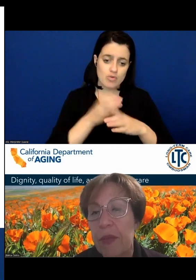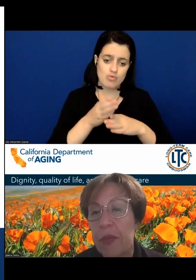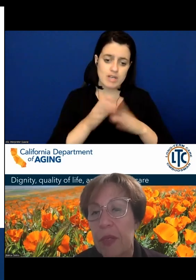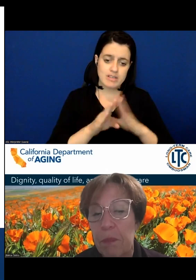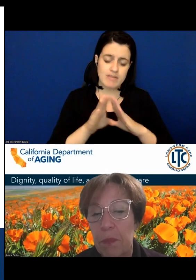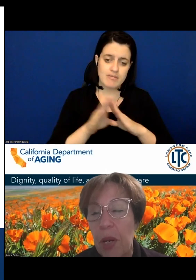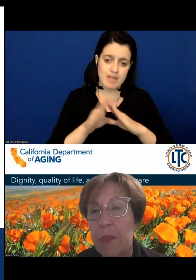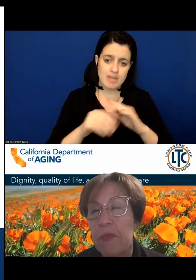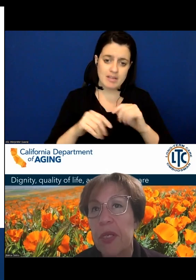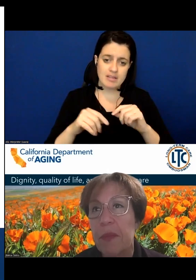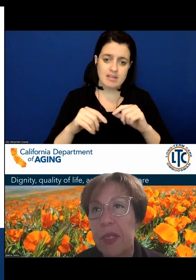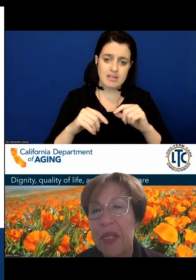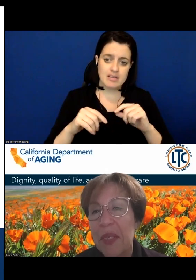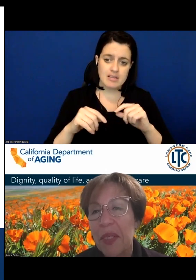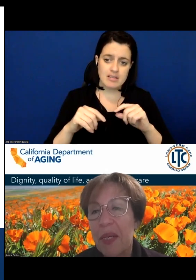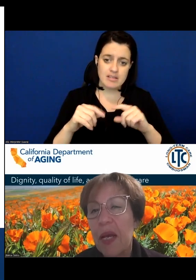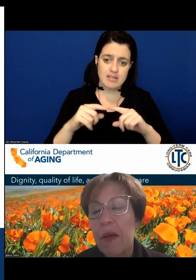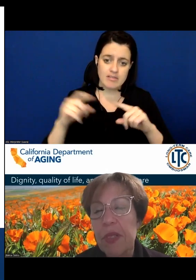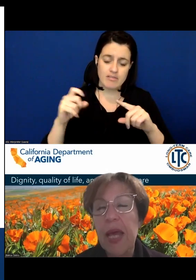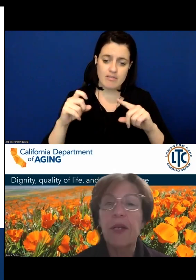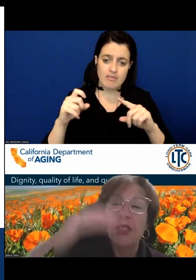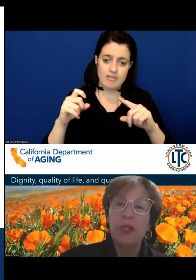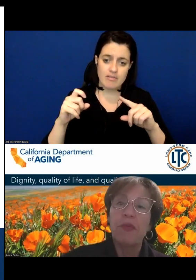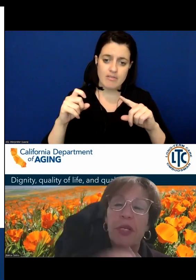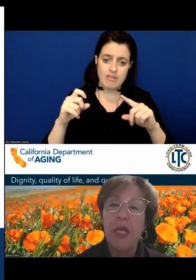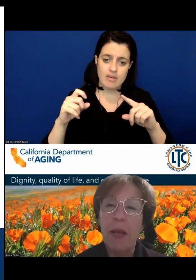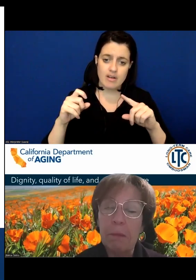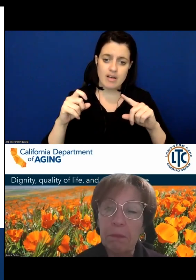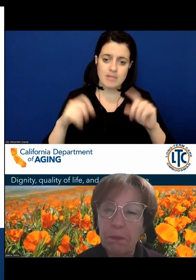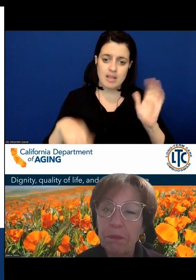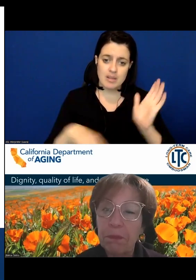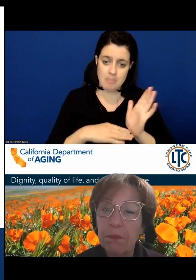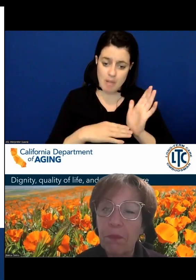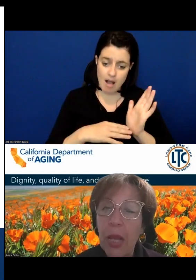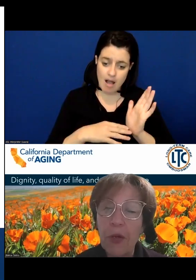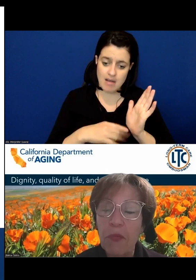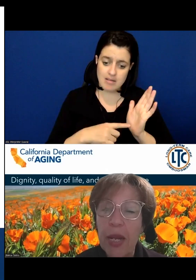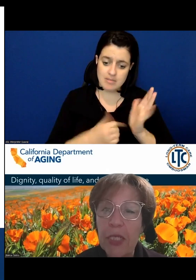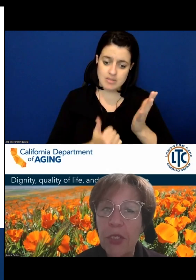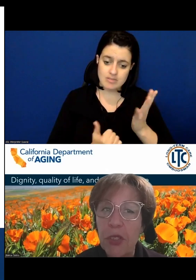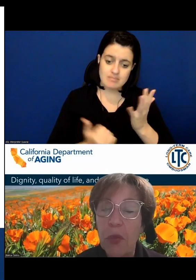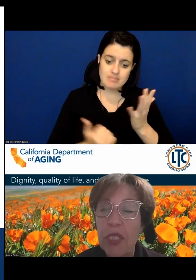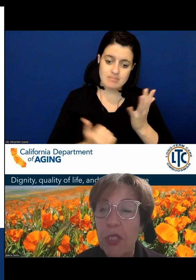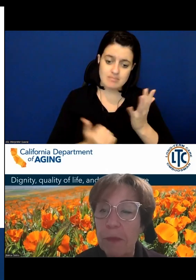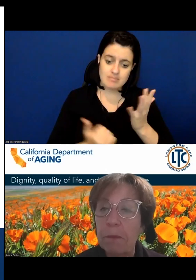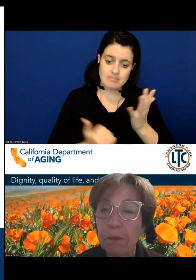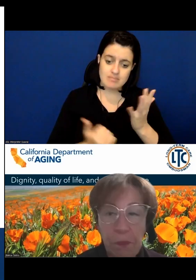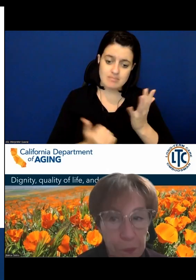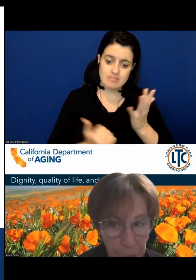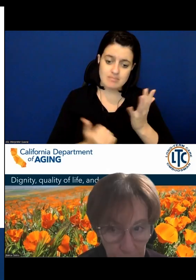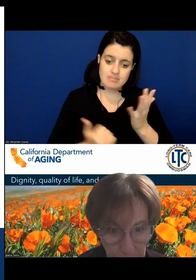the bottom of the ladder to the very top. I don't know if that answers your